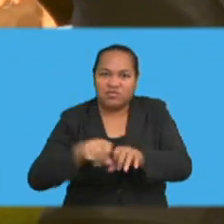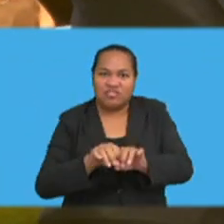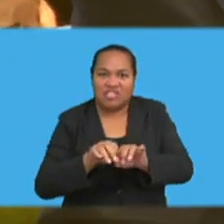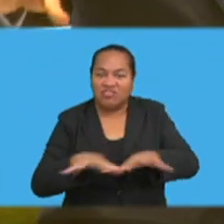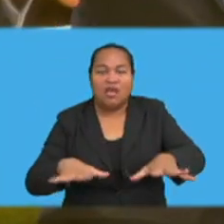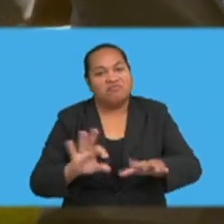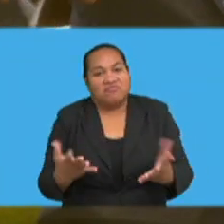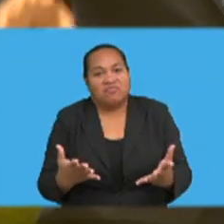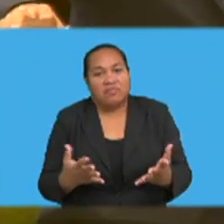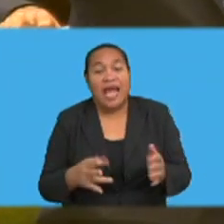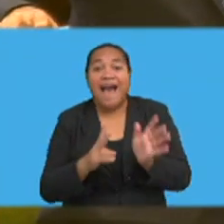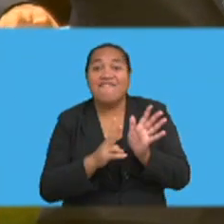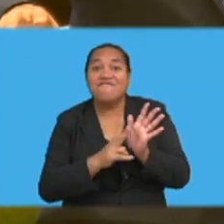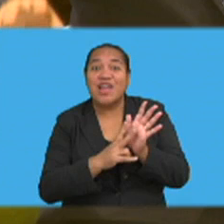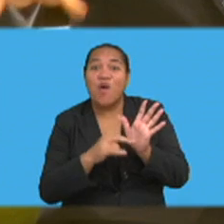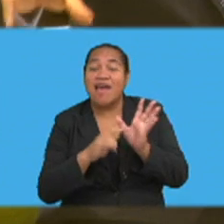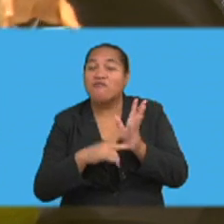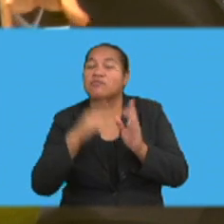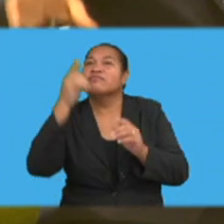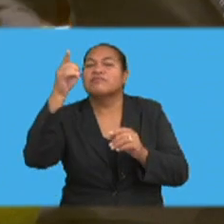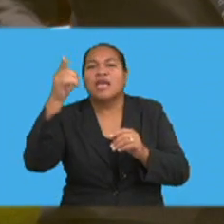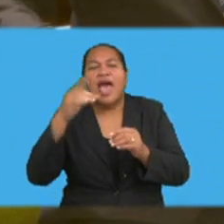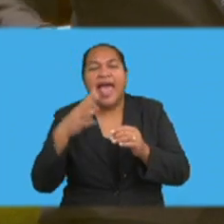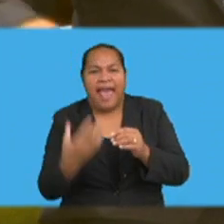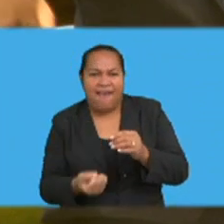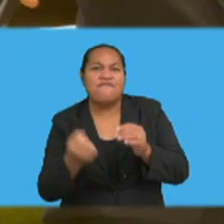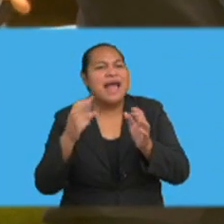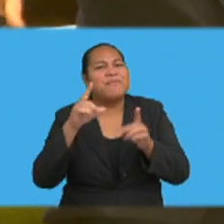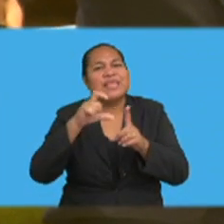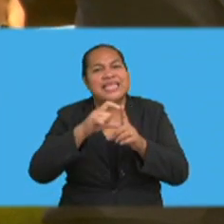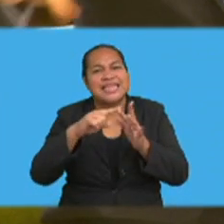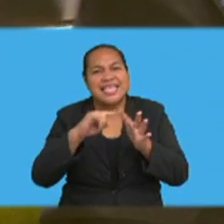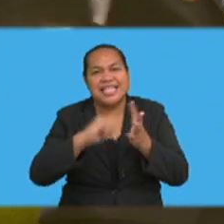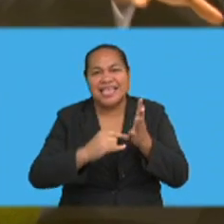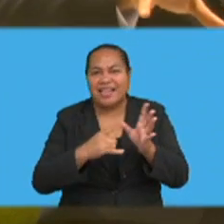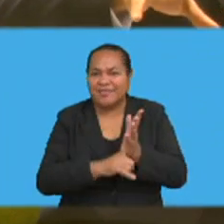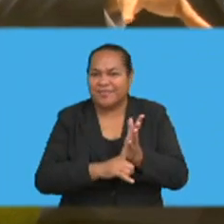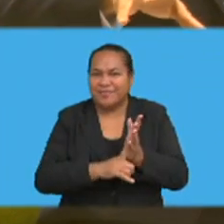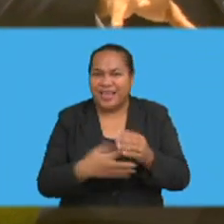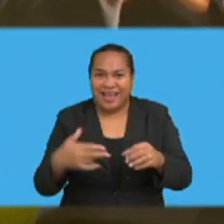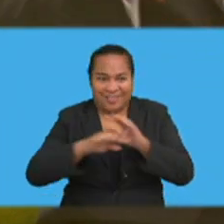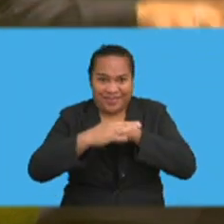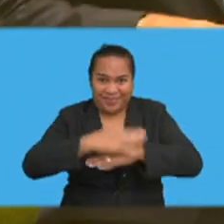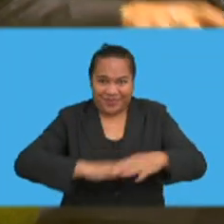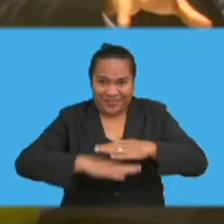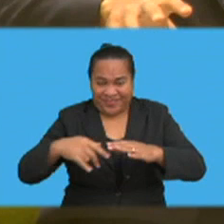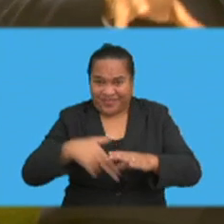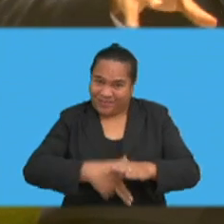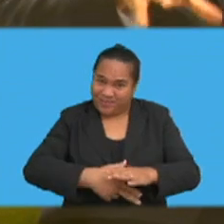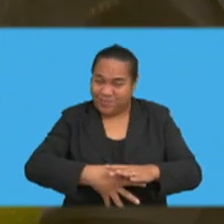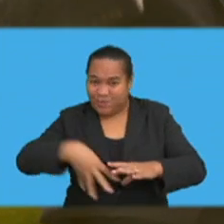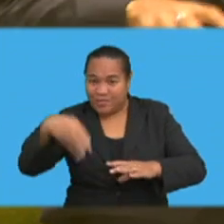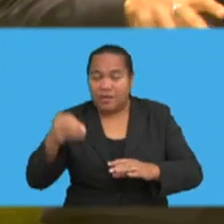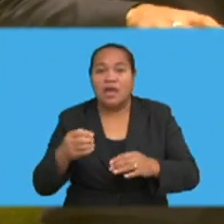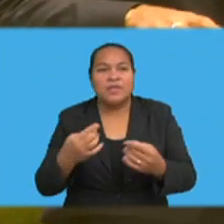Levu is run by diesel generators, including Lambasa and Savusavu. Of course, Tavuni has now Somo Somo, and Ovalau, of course, is run